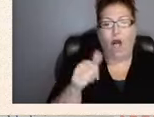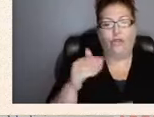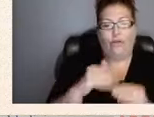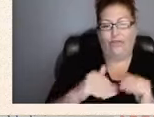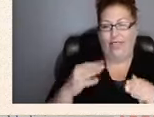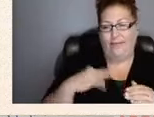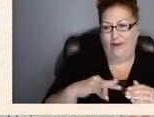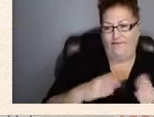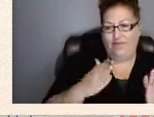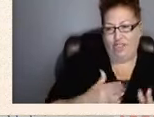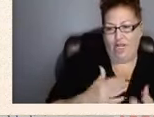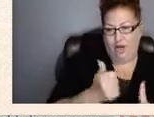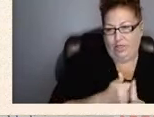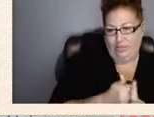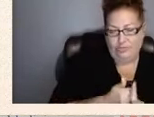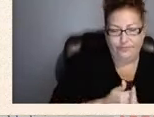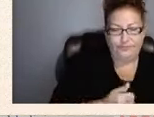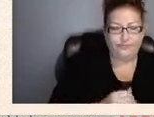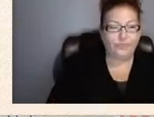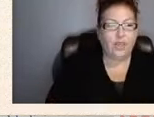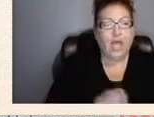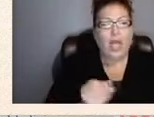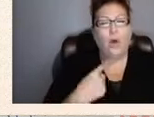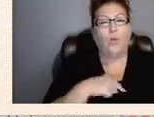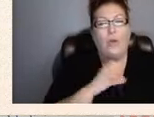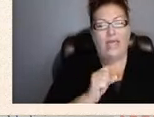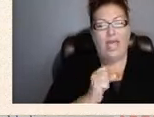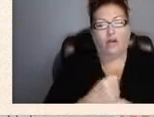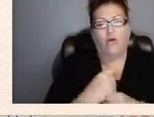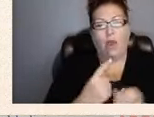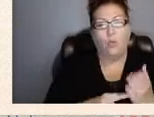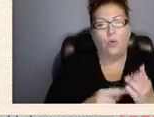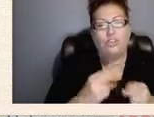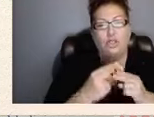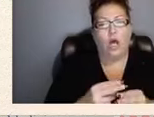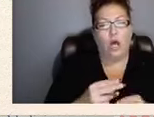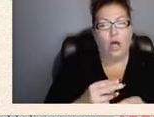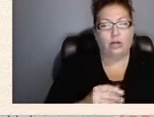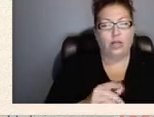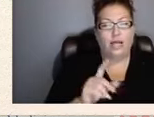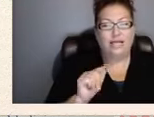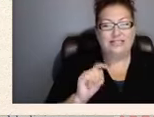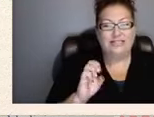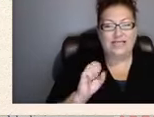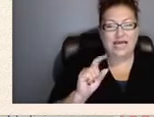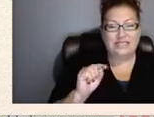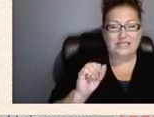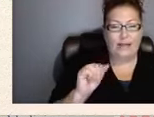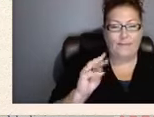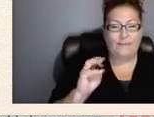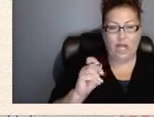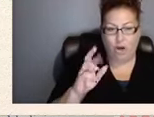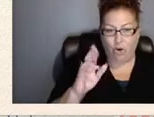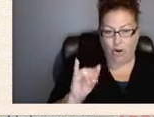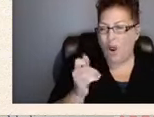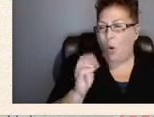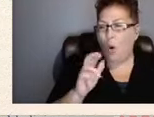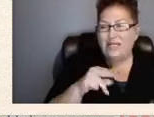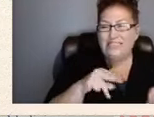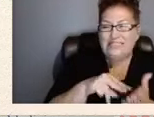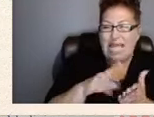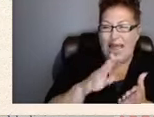assets. And we can create what's called a testamentary or standby third-party trust, which means that